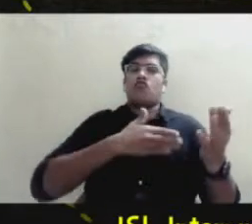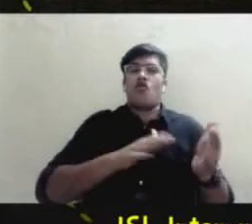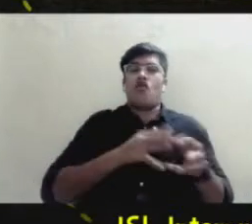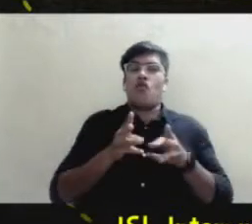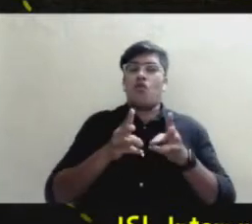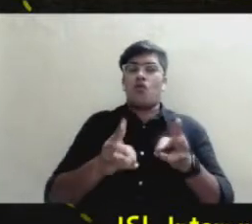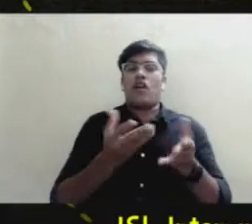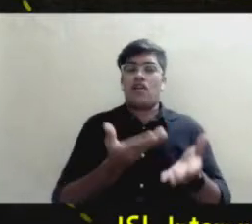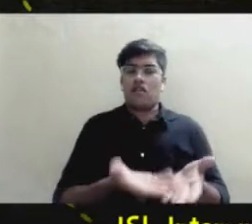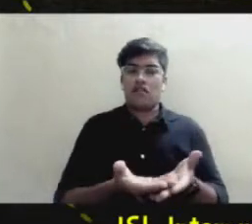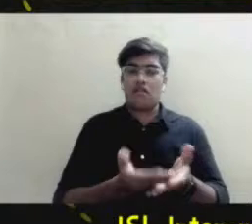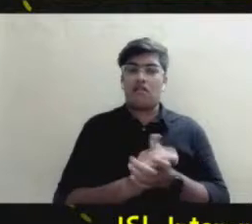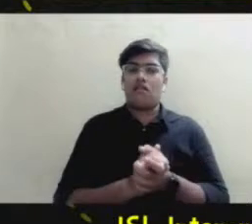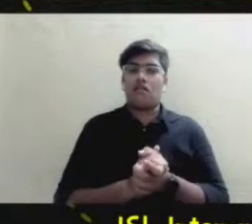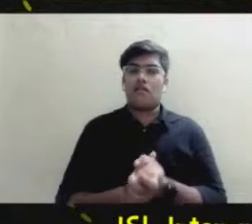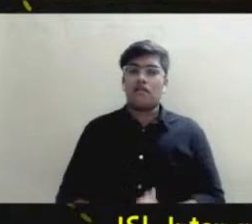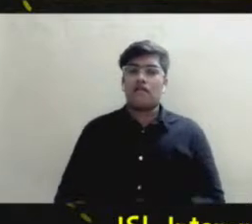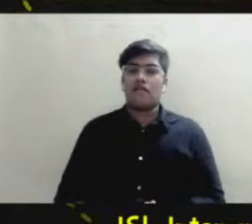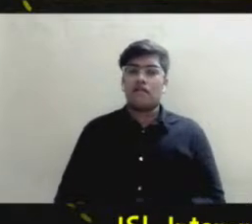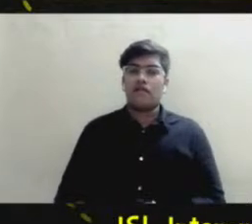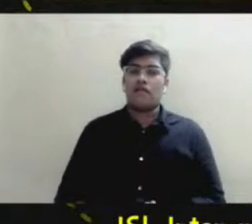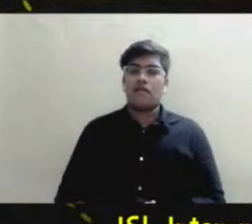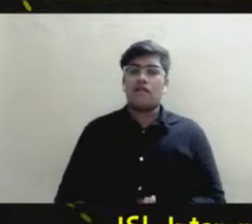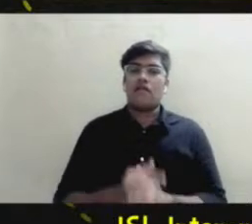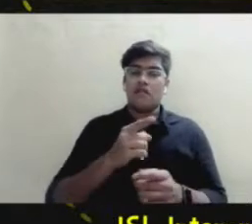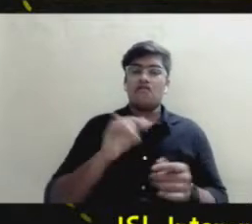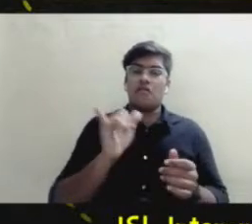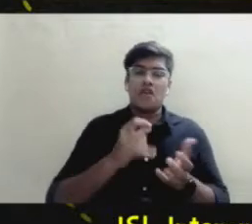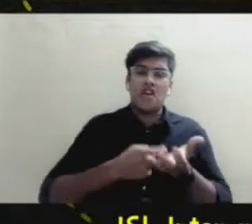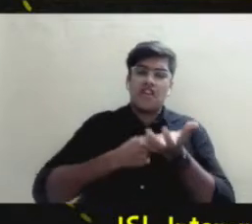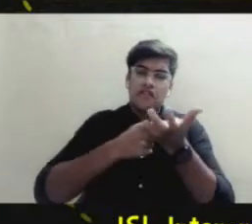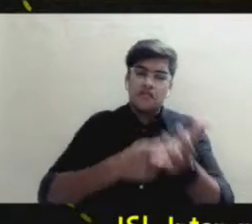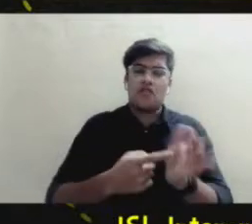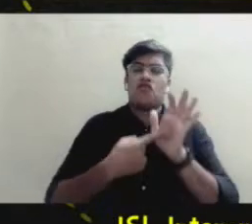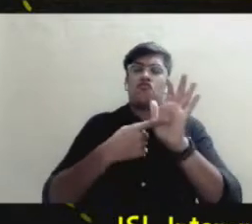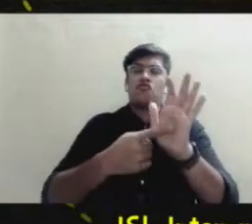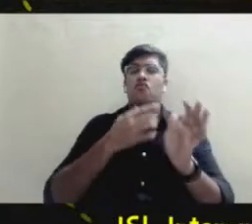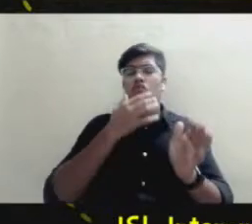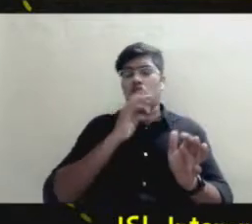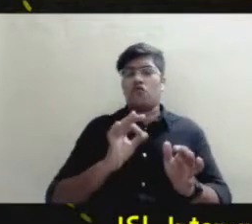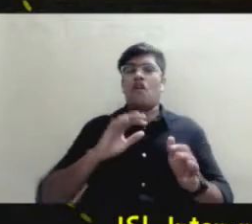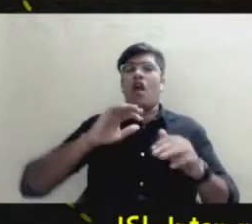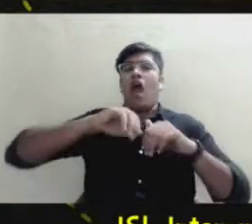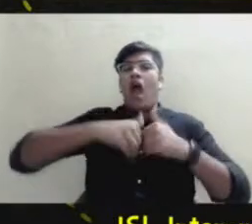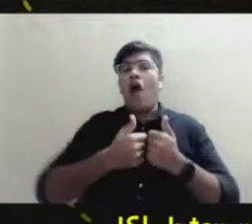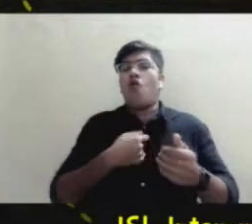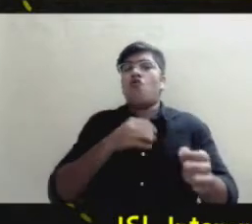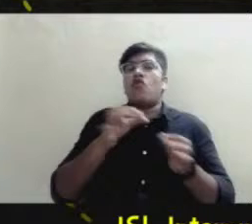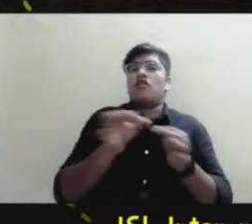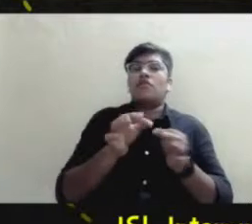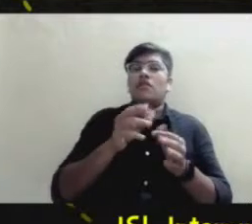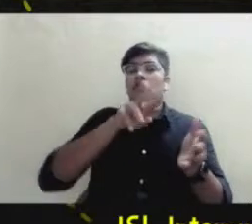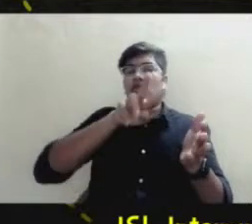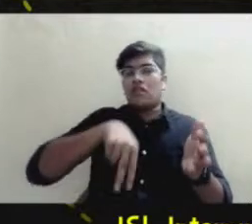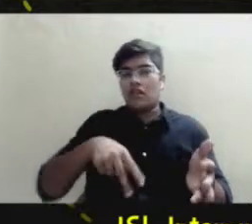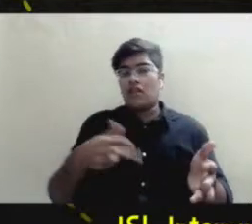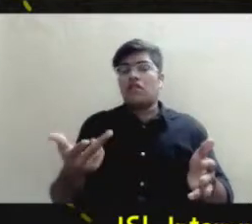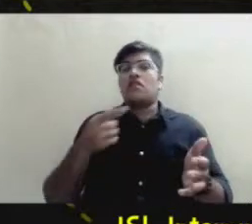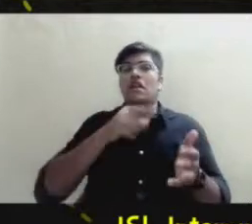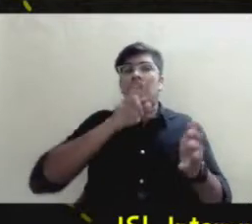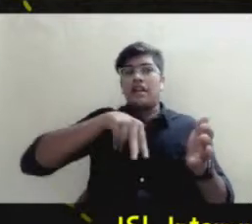yet very dignified way. It is up to us to be able to read